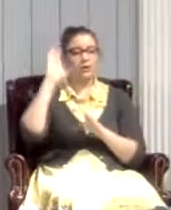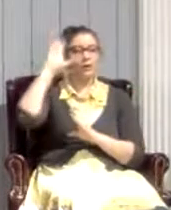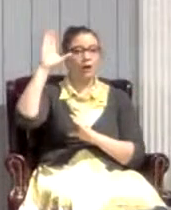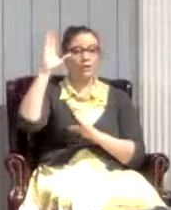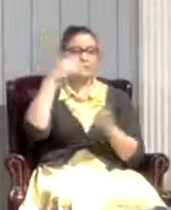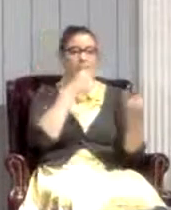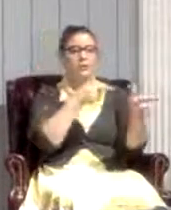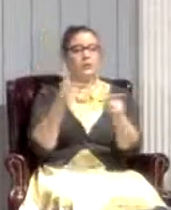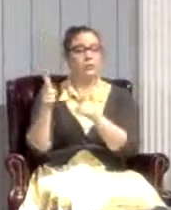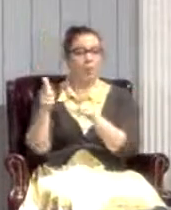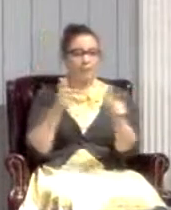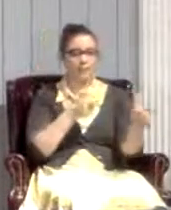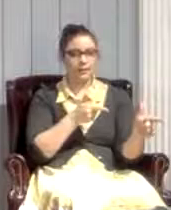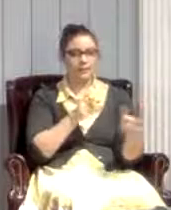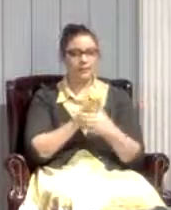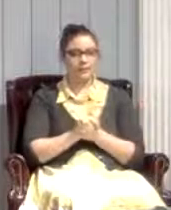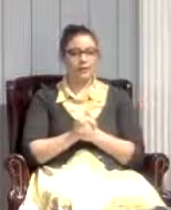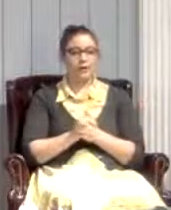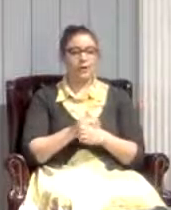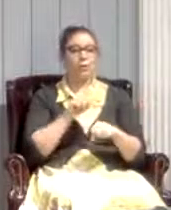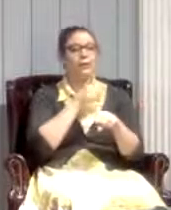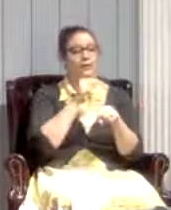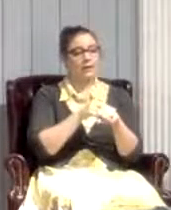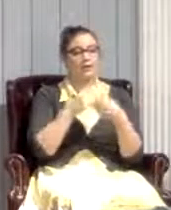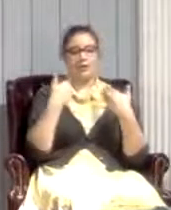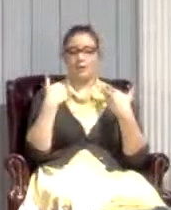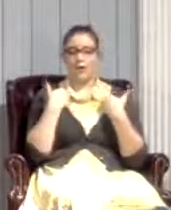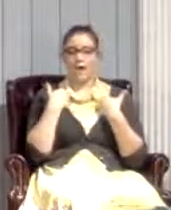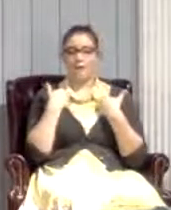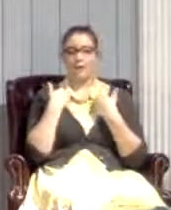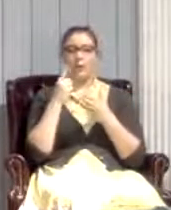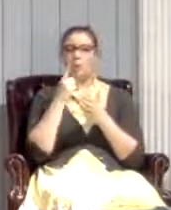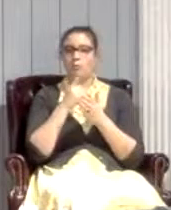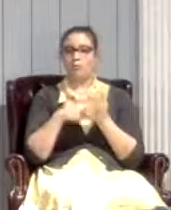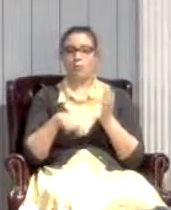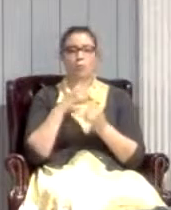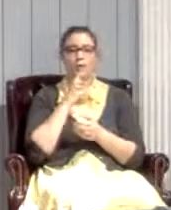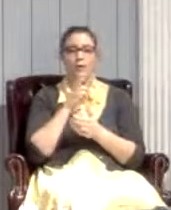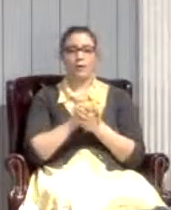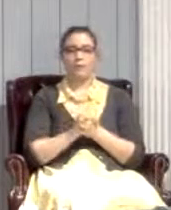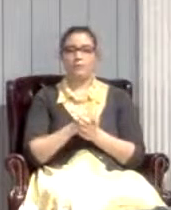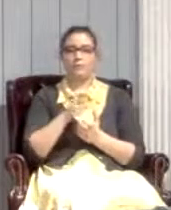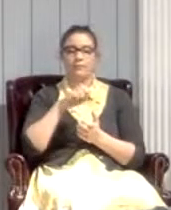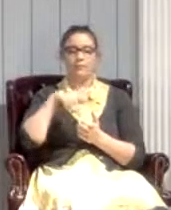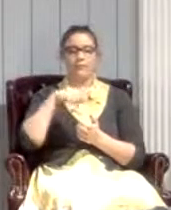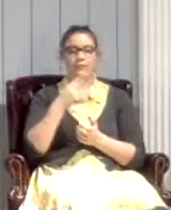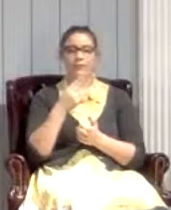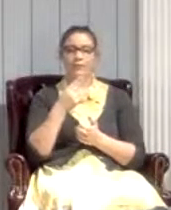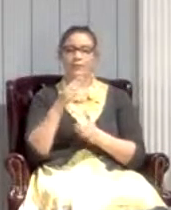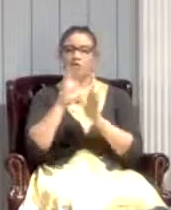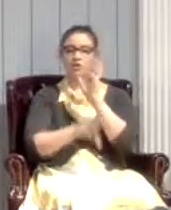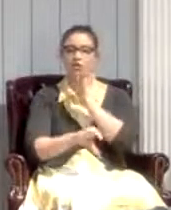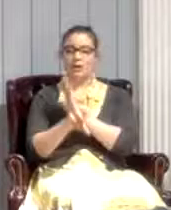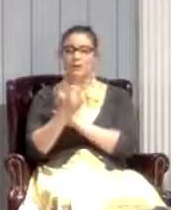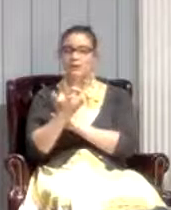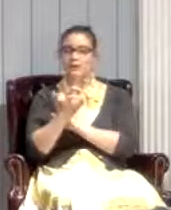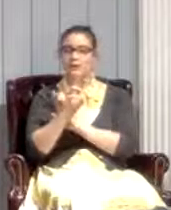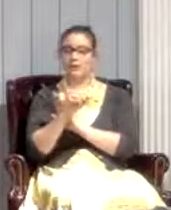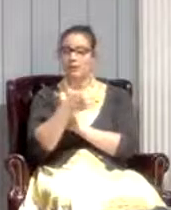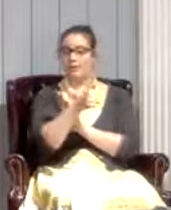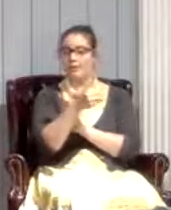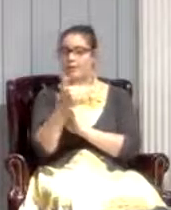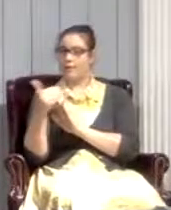and what nature they have and what those weapons are. So we've got Ephesians chapter 6, verses 10 through 18, is a